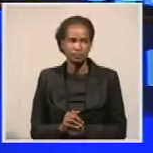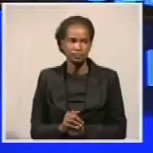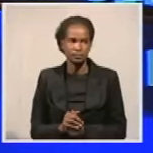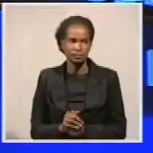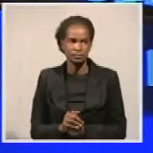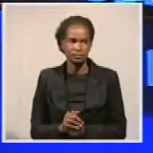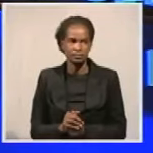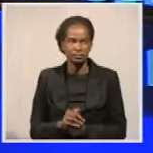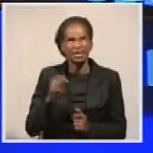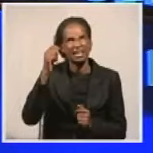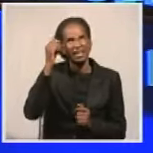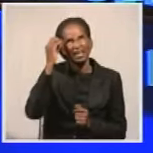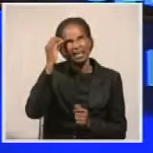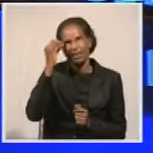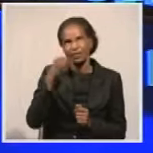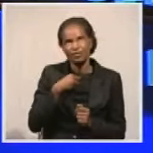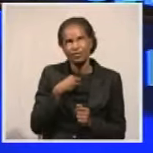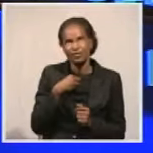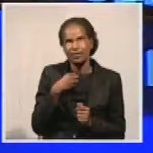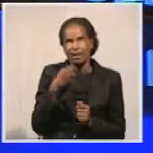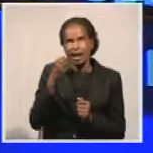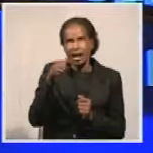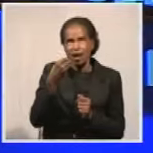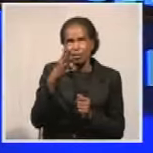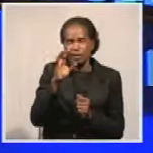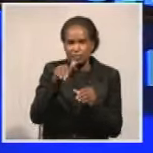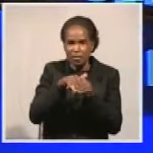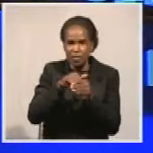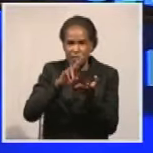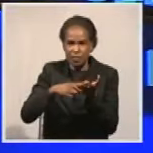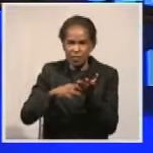I can't recall now how many we were from SWAPO. However,